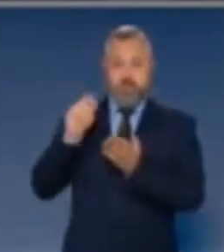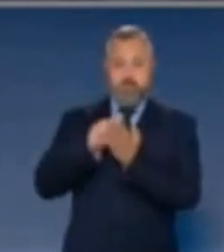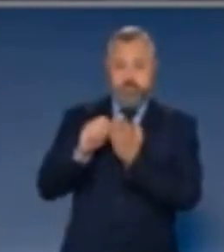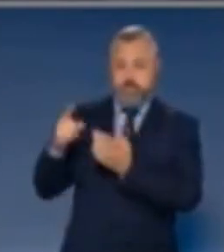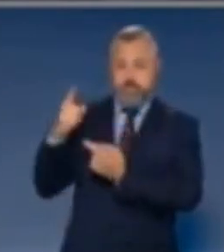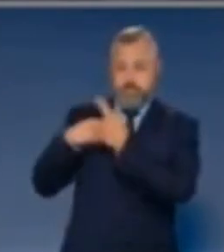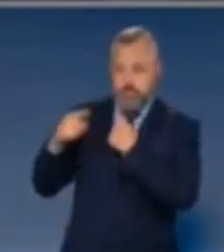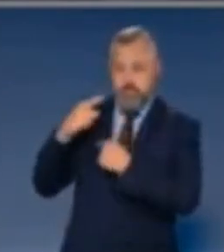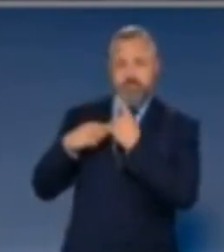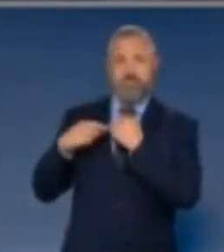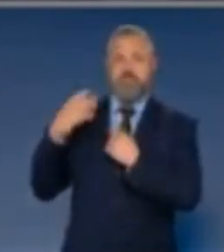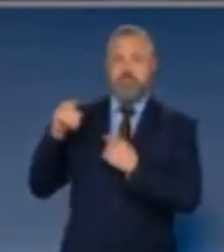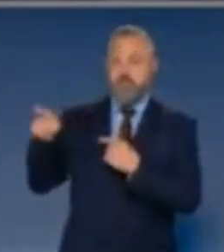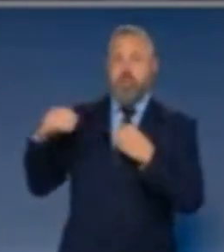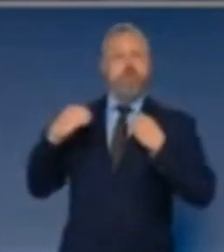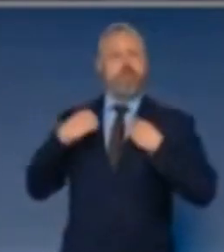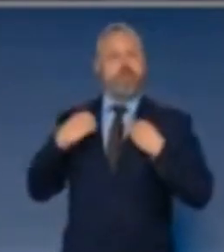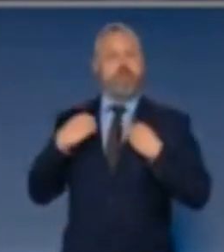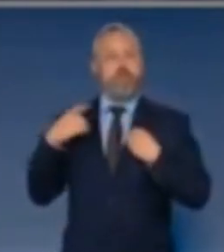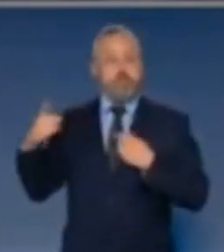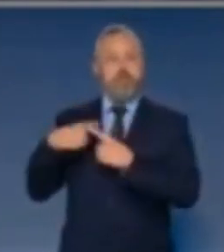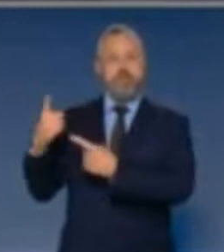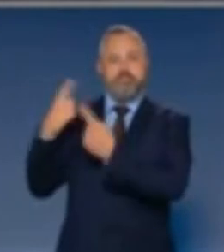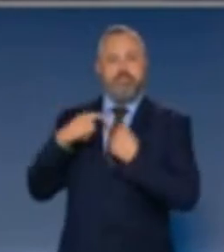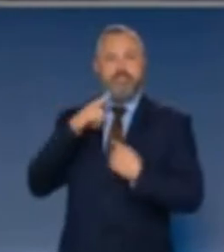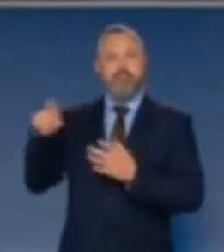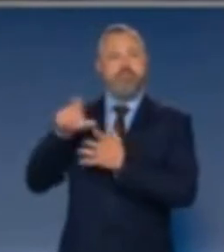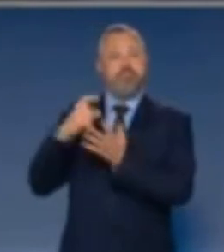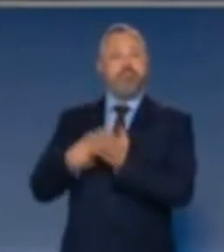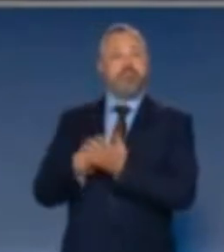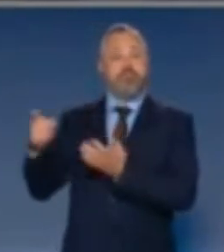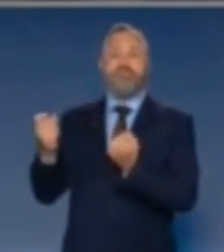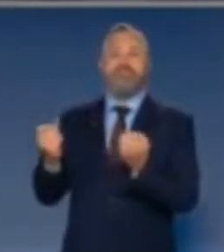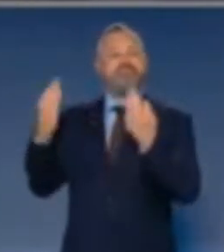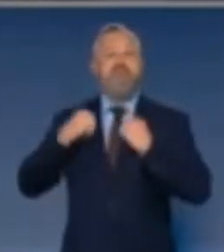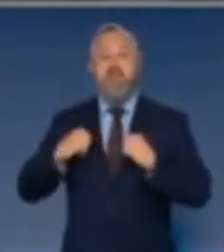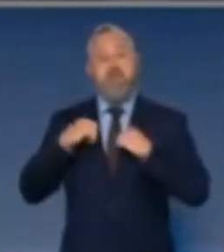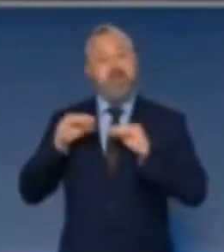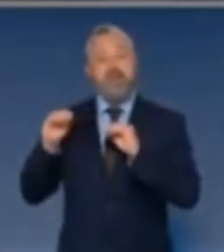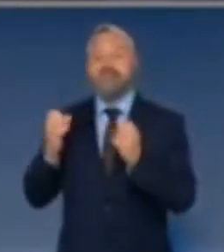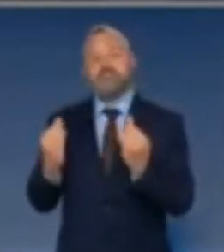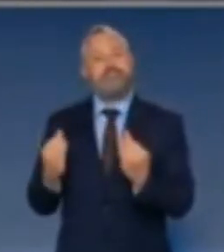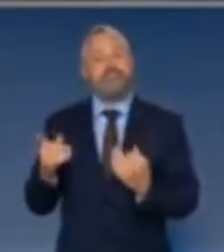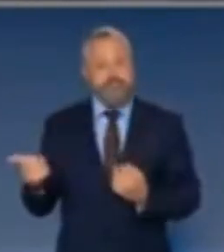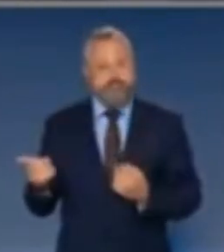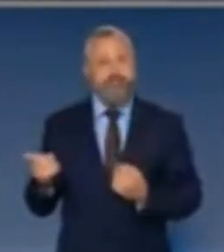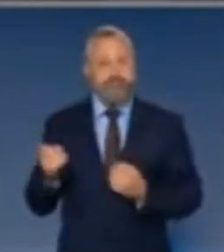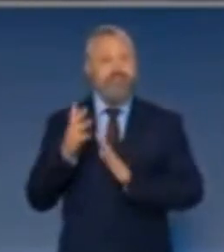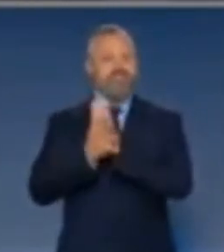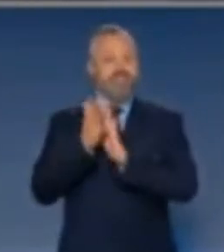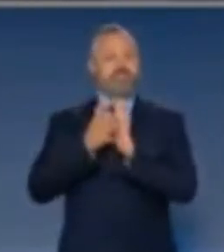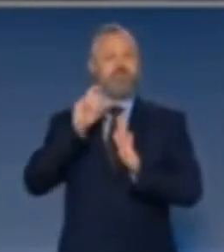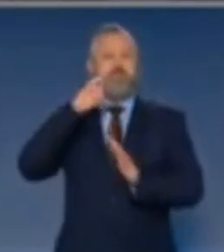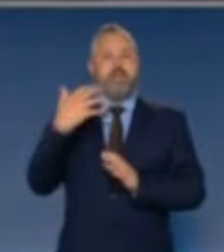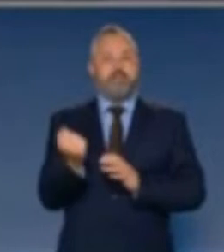company yesterday, the doctor wasn't trained. And so as a consequence of that, there will be a medical referral in relation to the